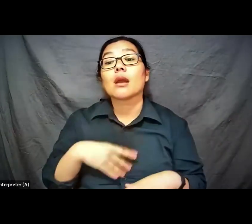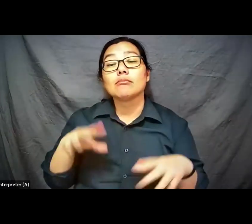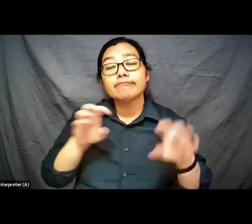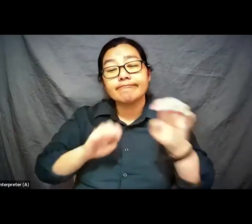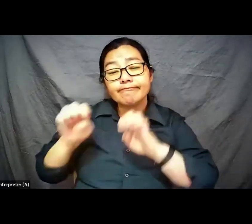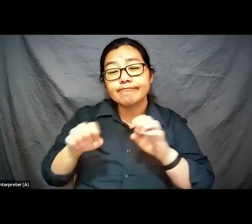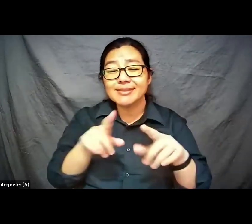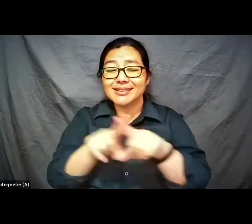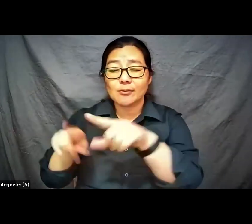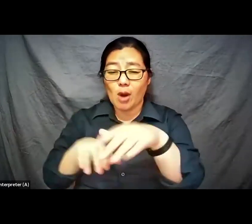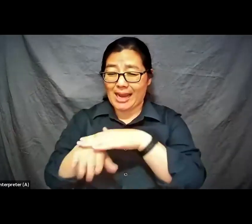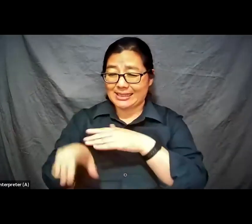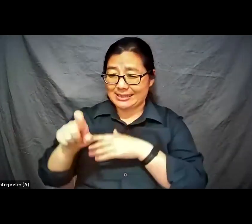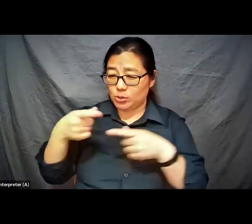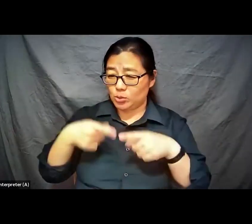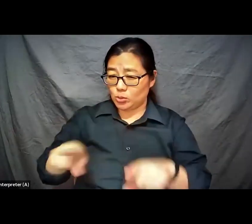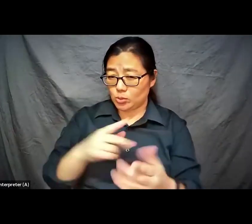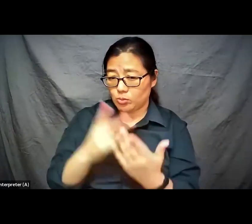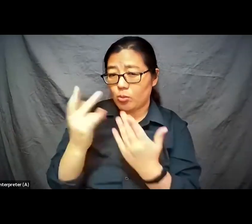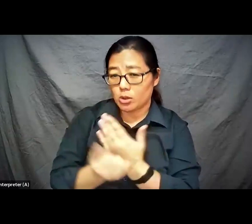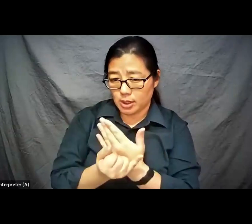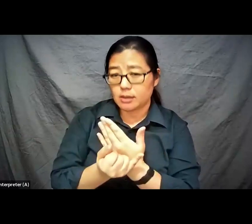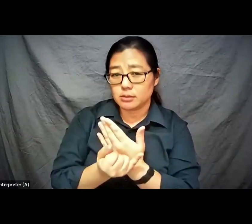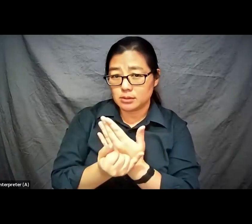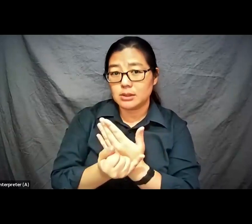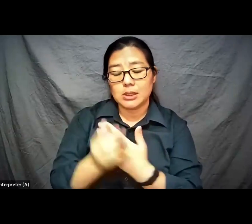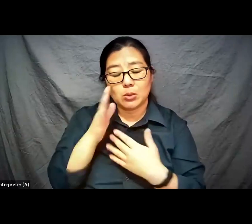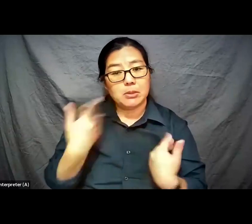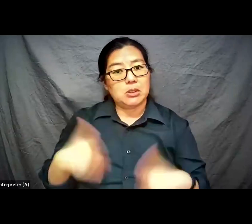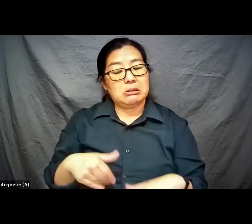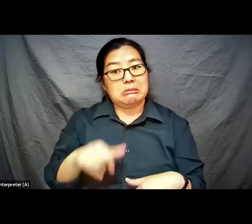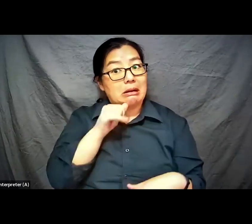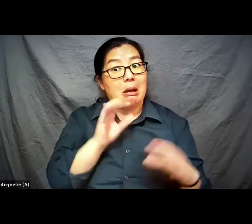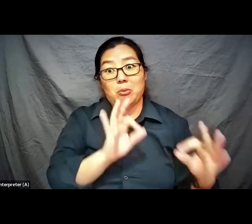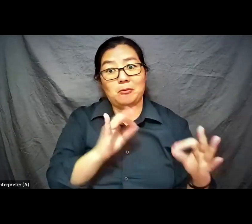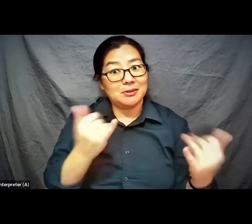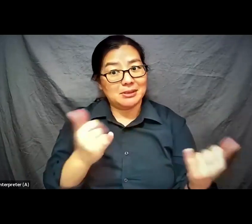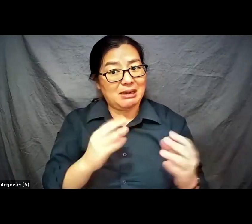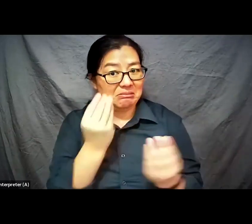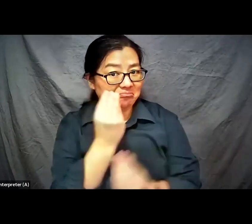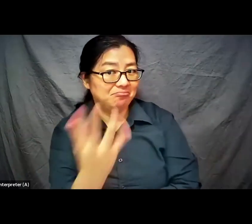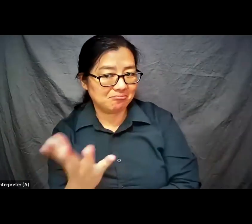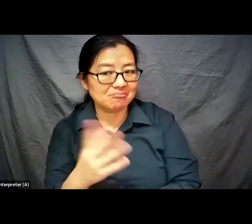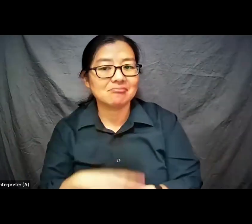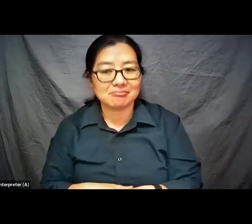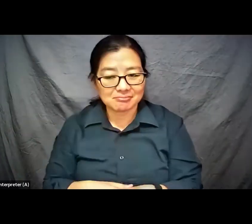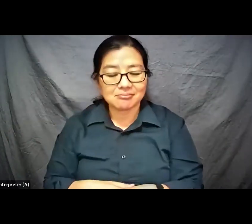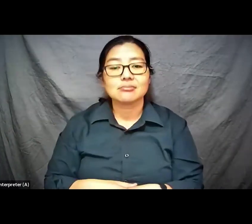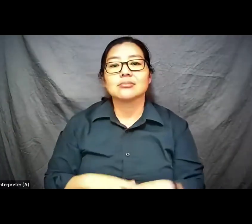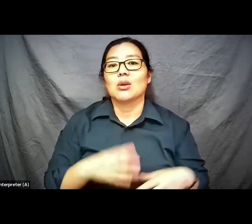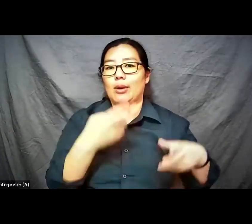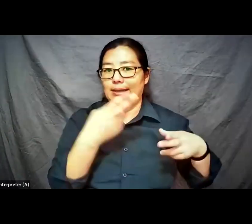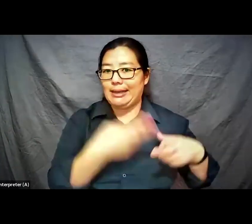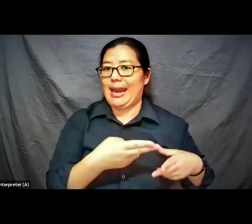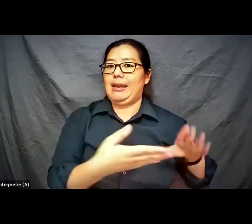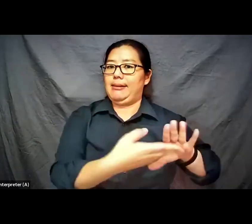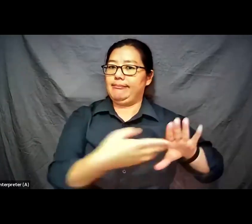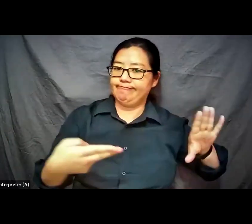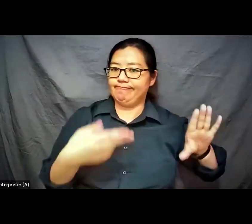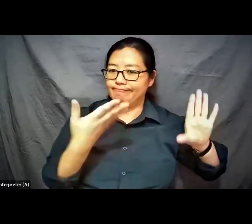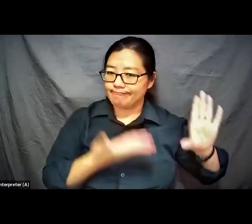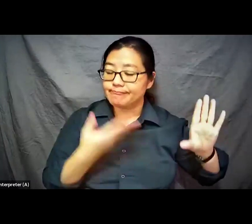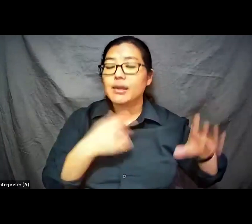for this project, and it's definitely going to be far from perfect today. I want to name this, and I also would love